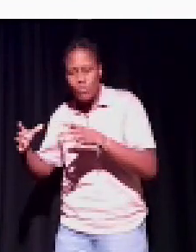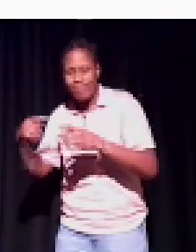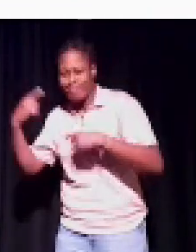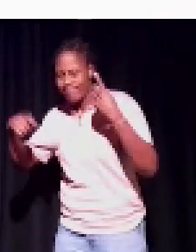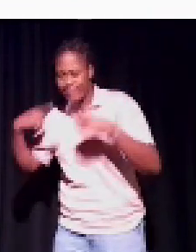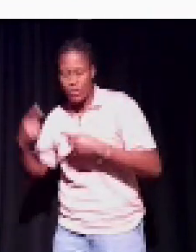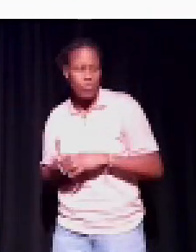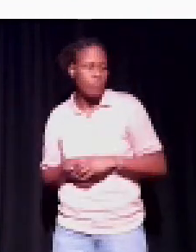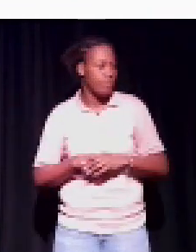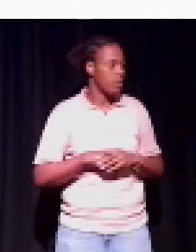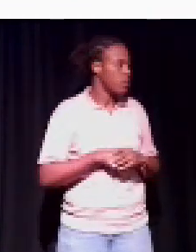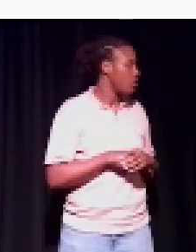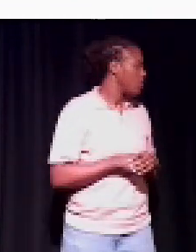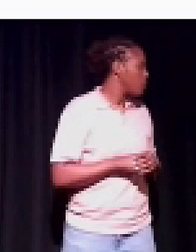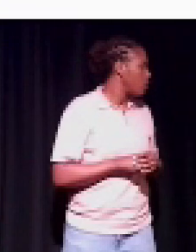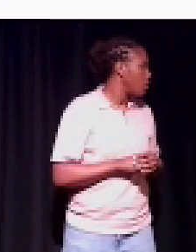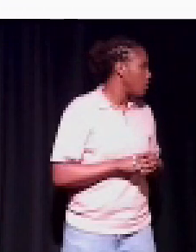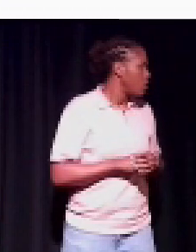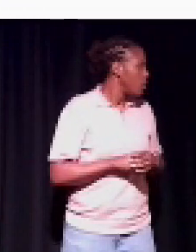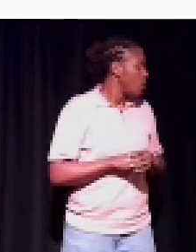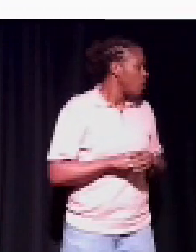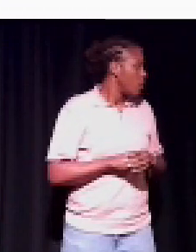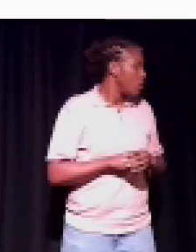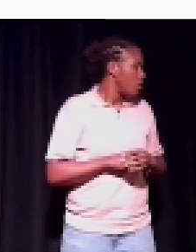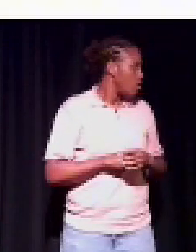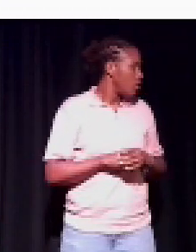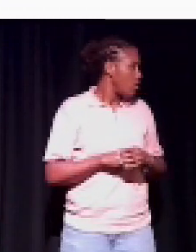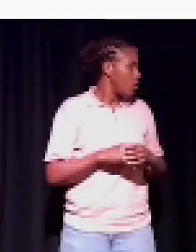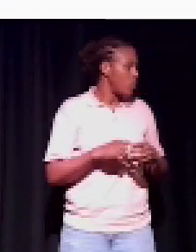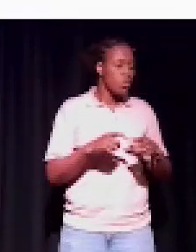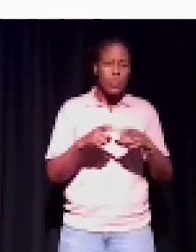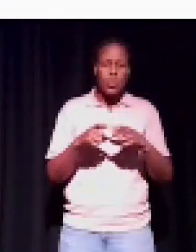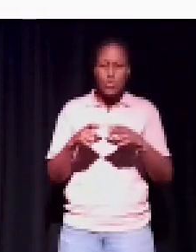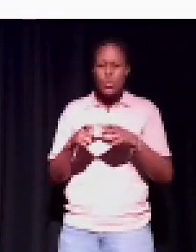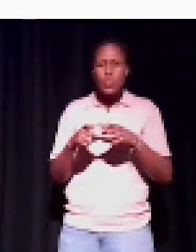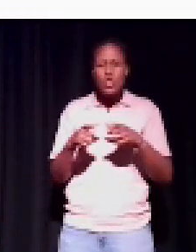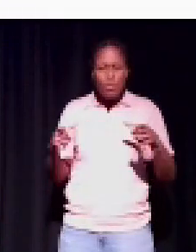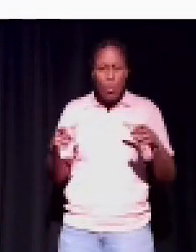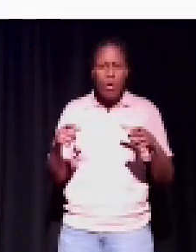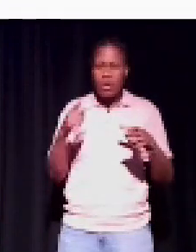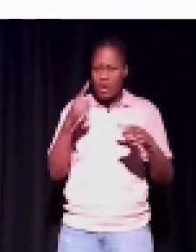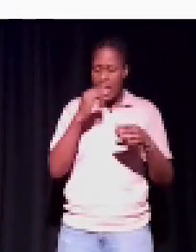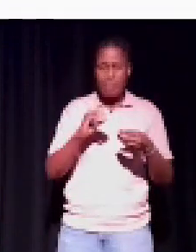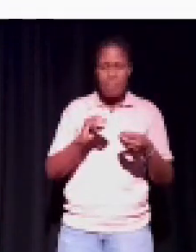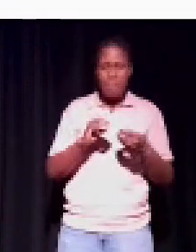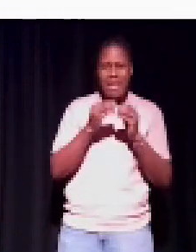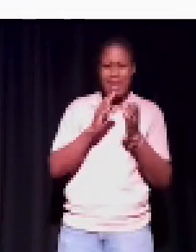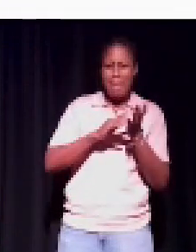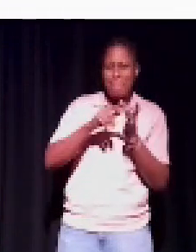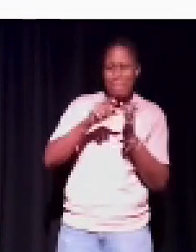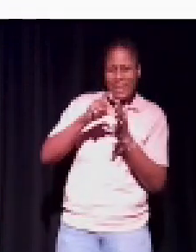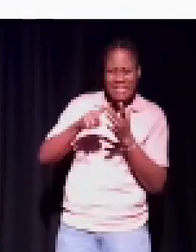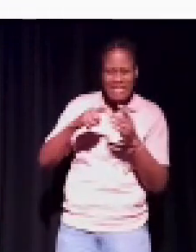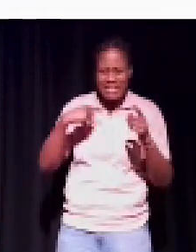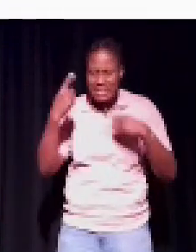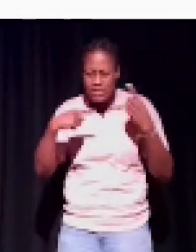So these switch boxes, they could make MIDI, or they could make key presses, like keyboard presses, or